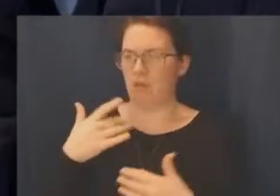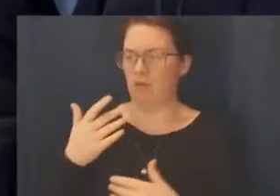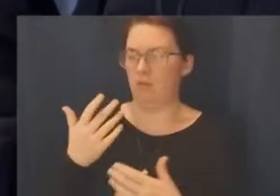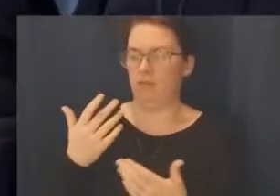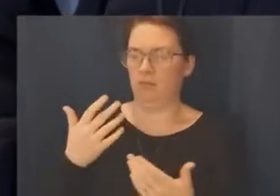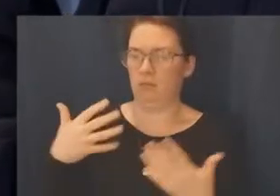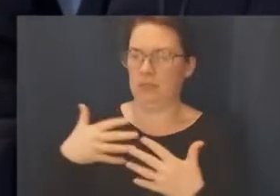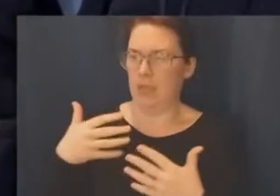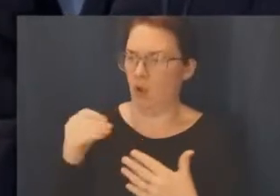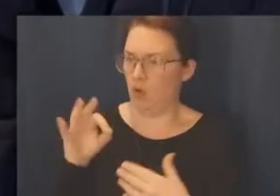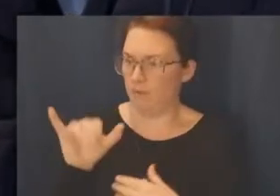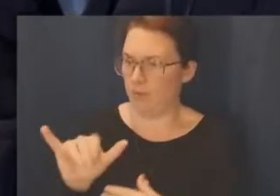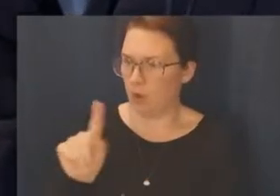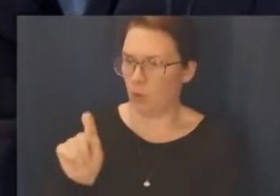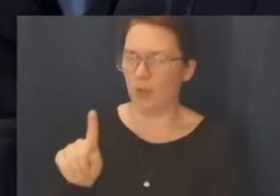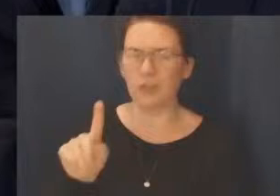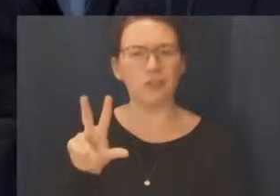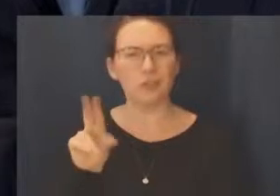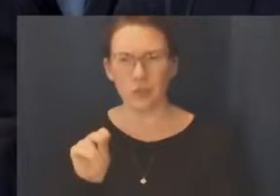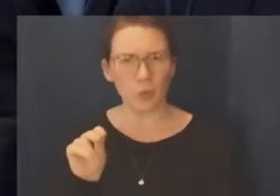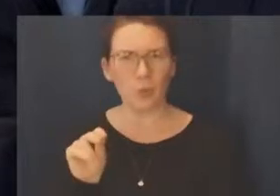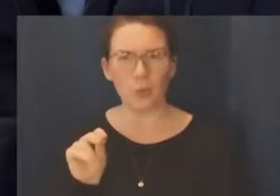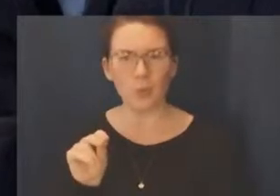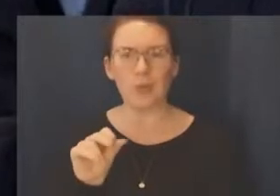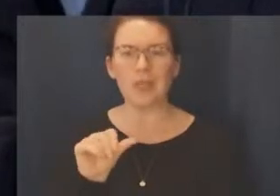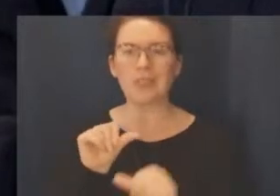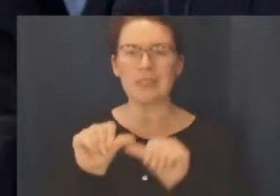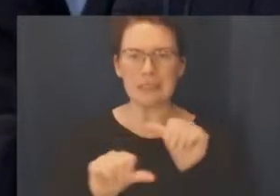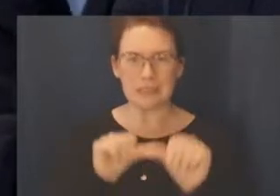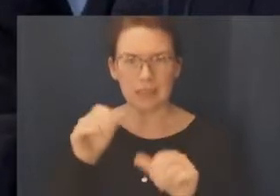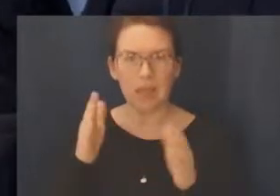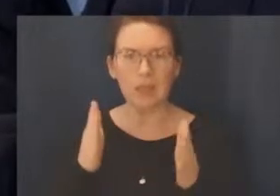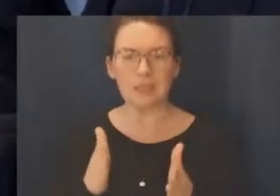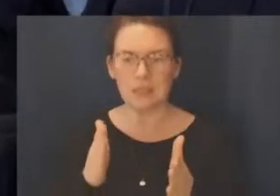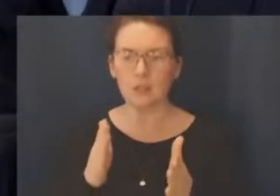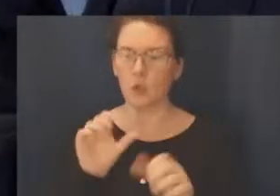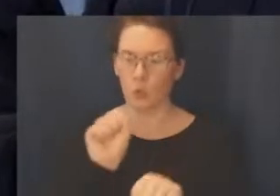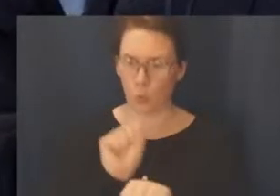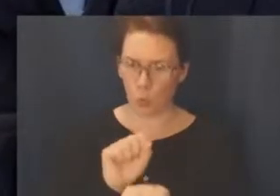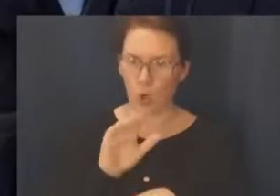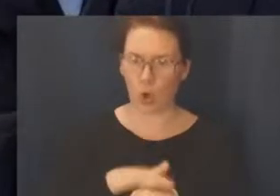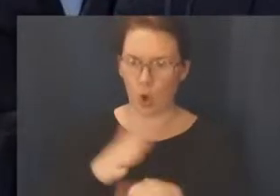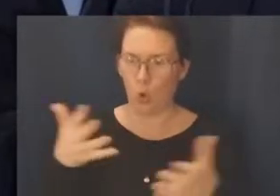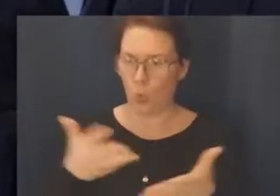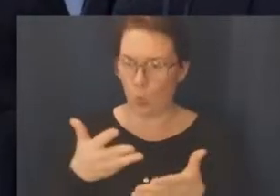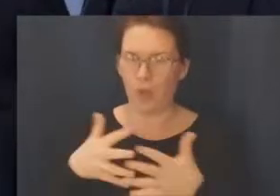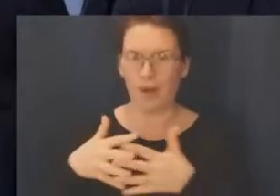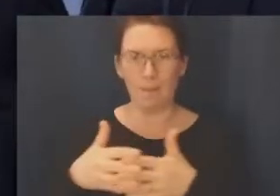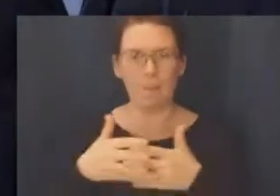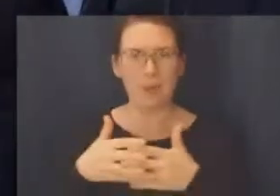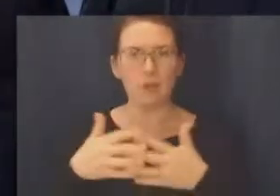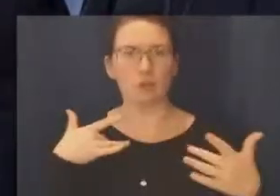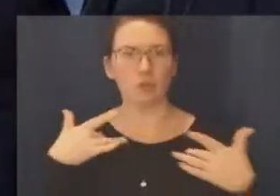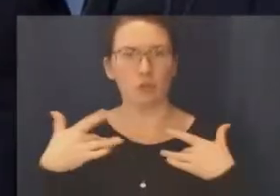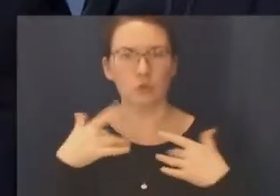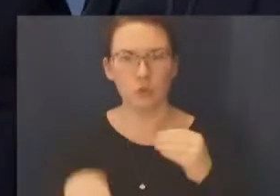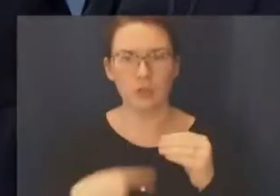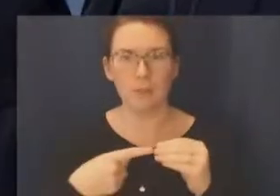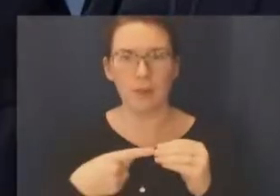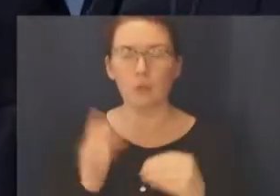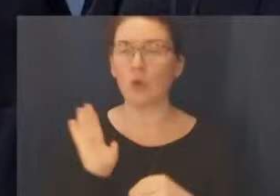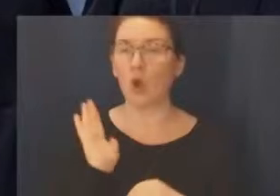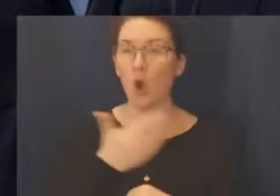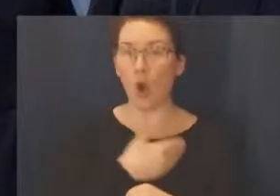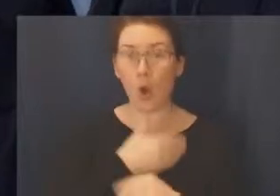that actually are at the top of the minds of the American people. The mission of the NIH is to do